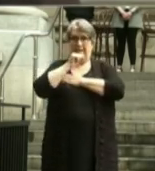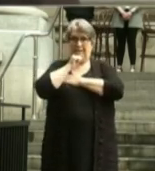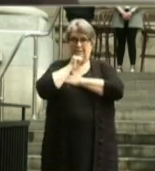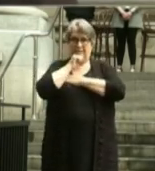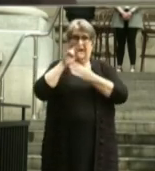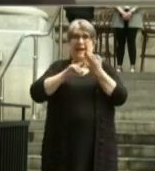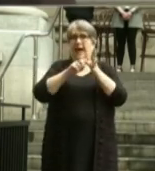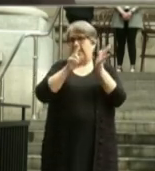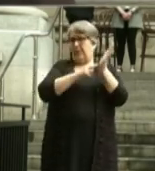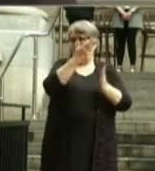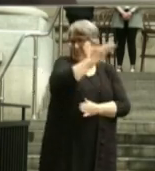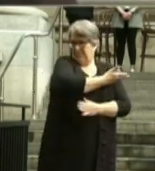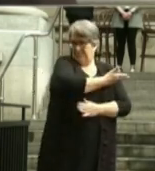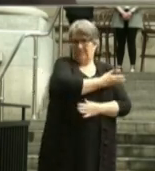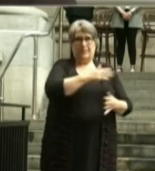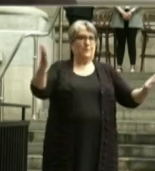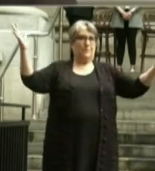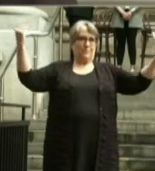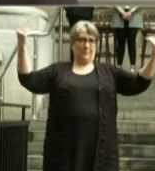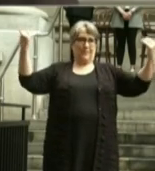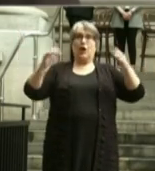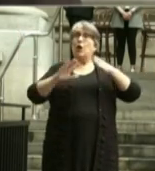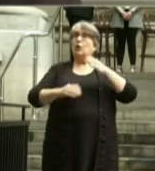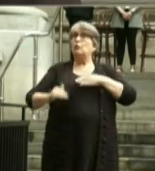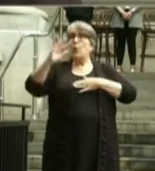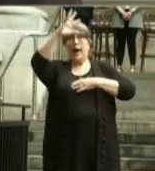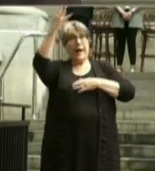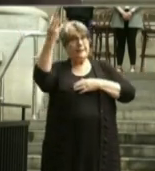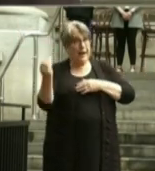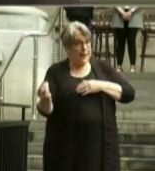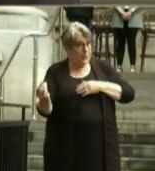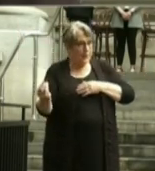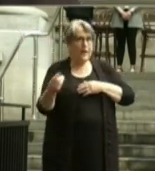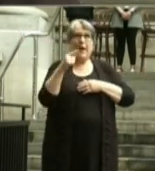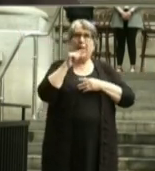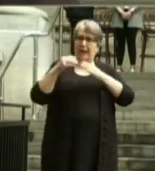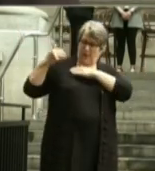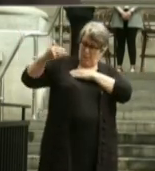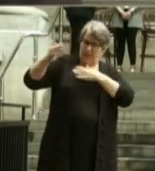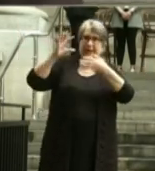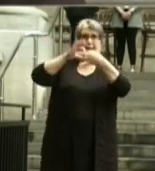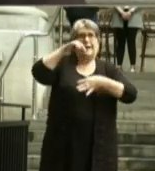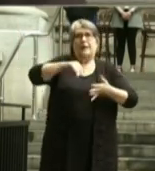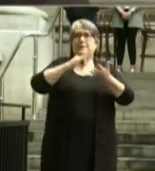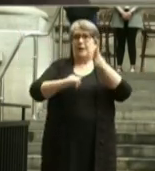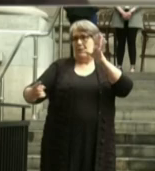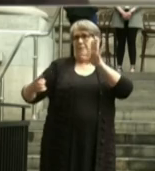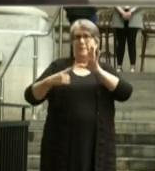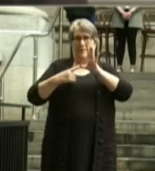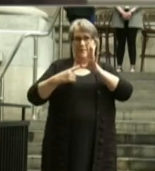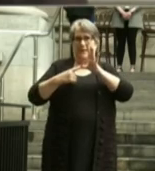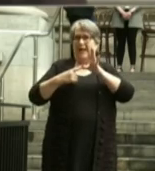man, Mr. Nathan May, to the stage. Nathan grew up in Darwin, but has ancestral connections in South